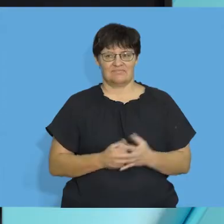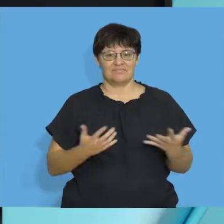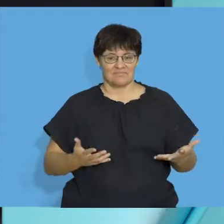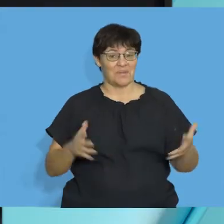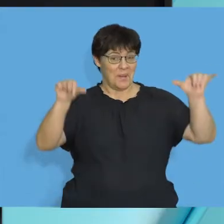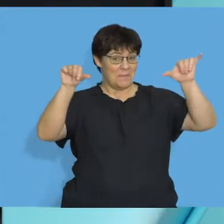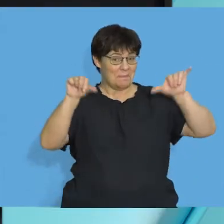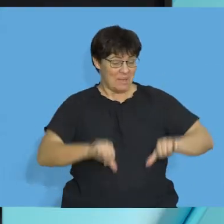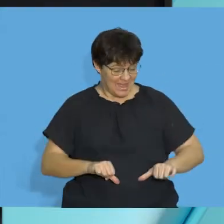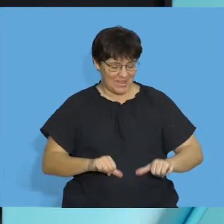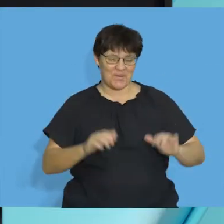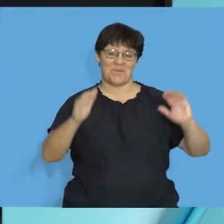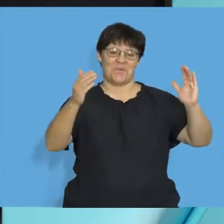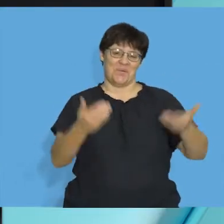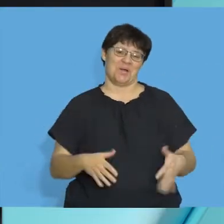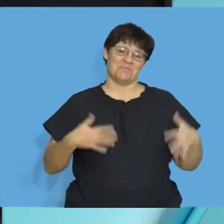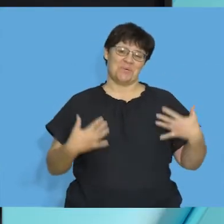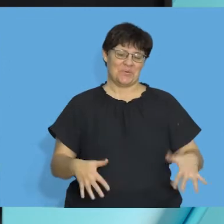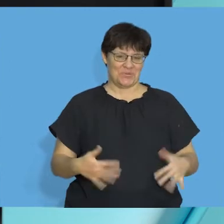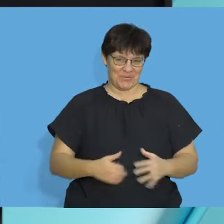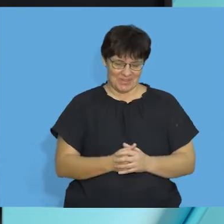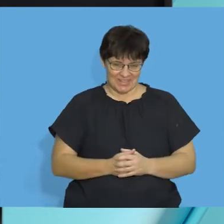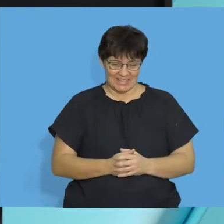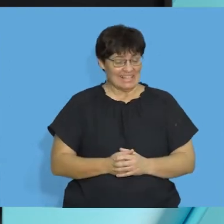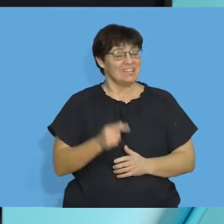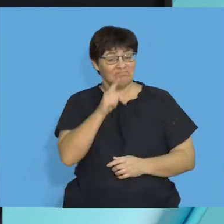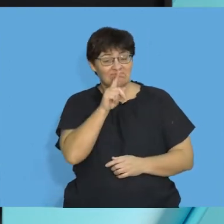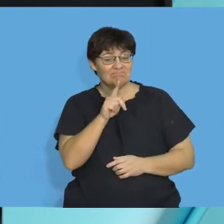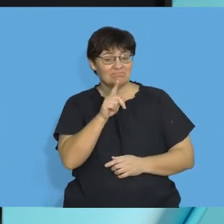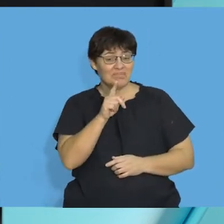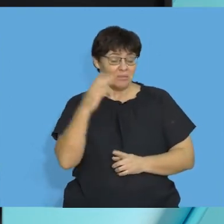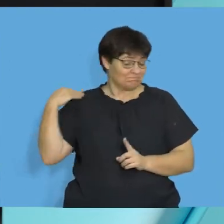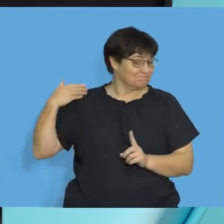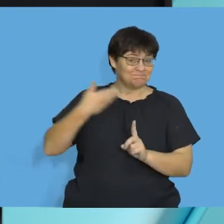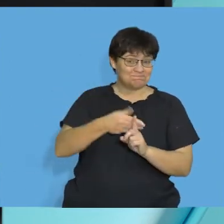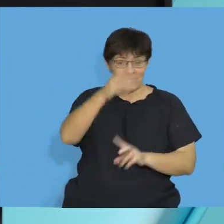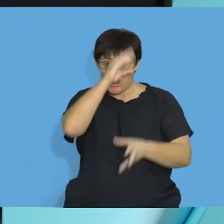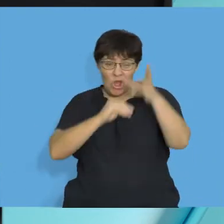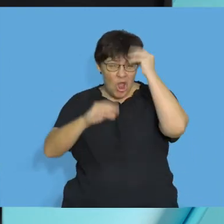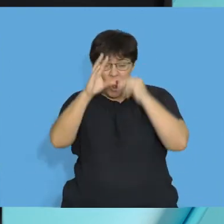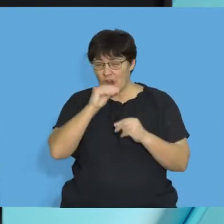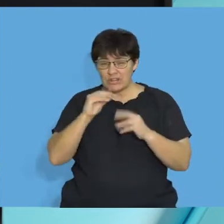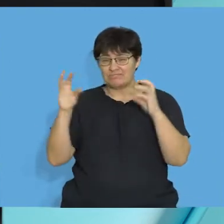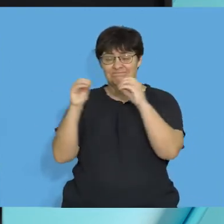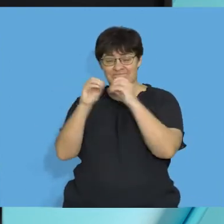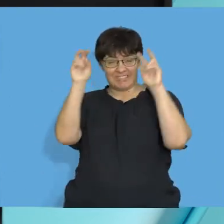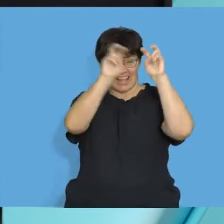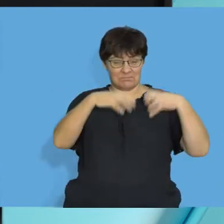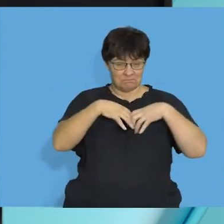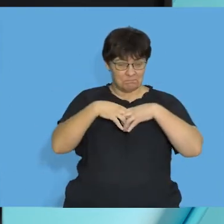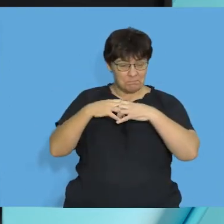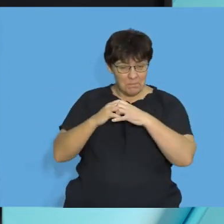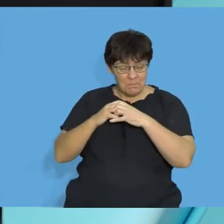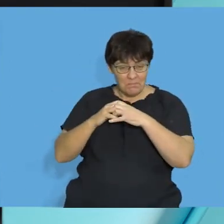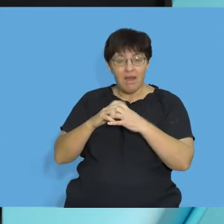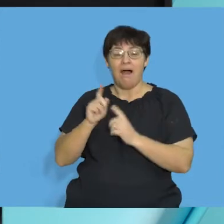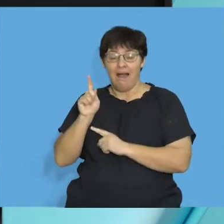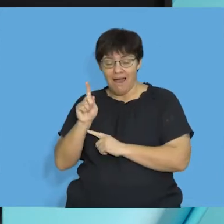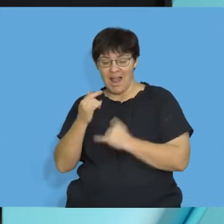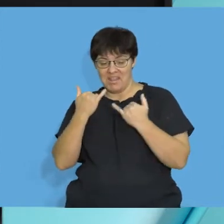Welcome back, everyone. We're going to apply all that we've learned so far about electromagnetic induction in